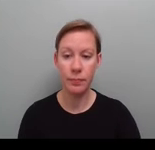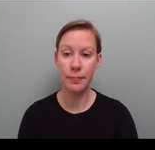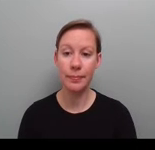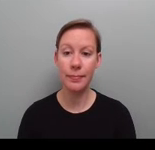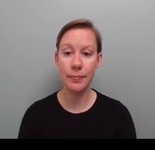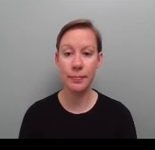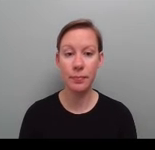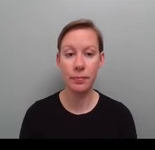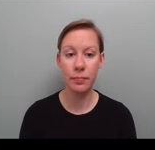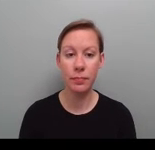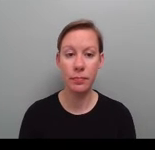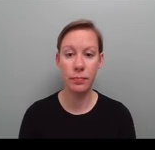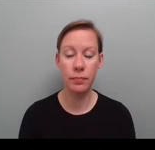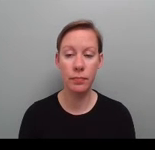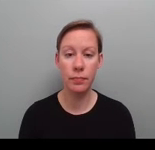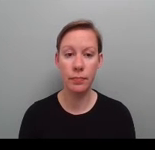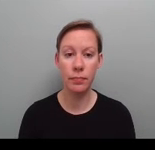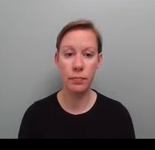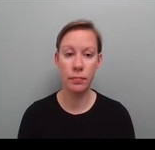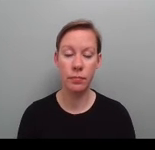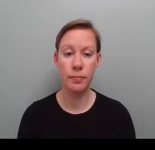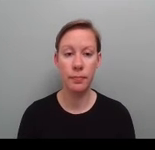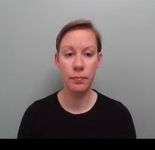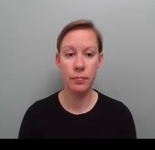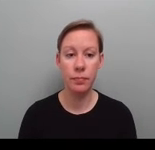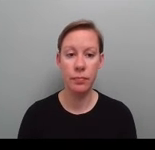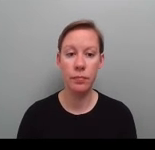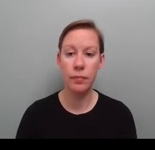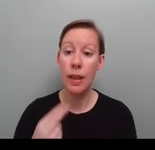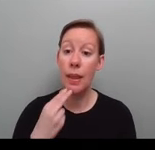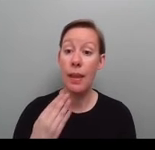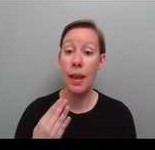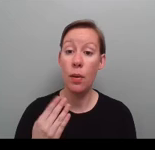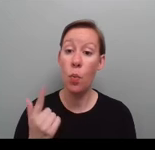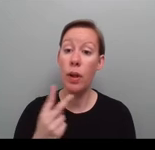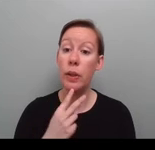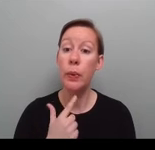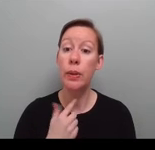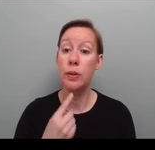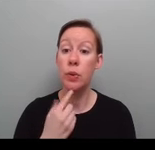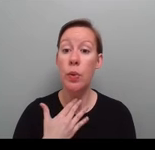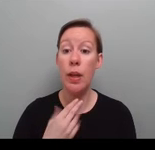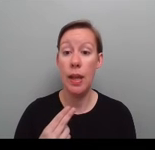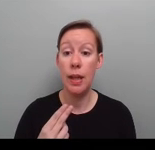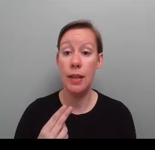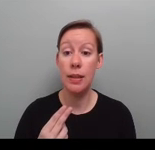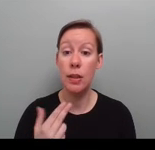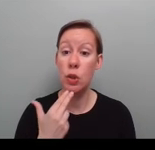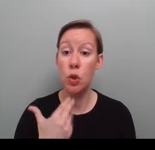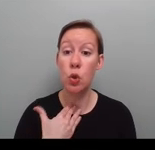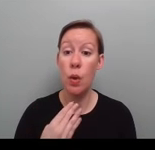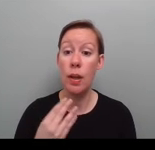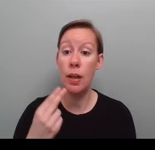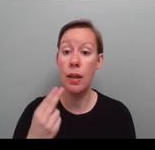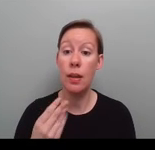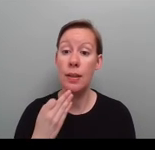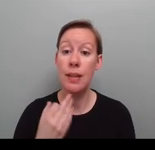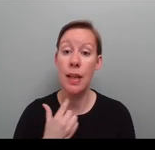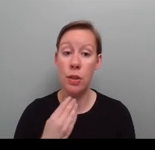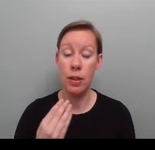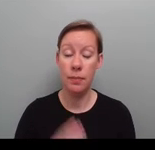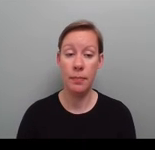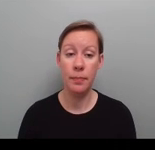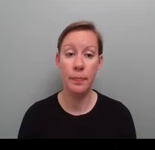of your last name as well if there are multiple people with the same name. Then what you're going to do is you're going to go ahead and join this session.